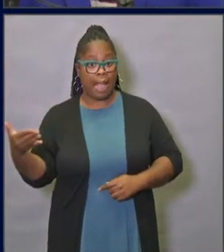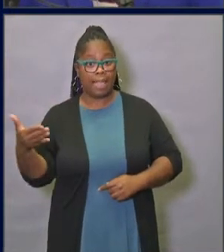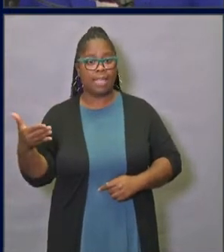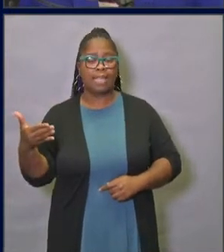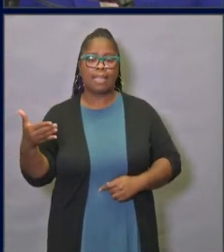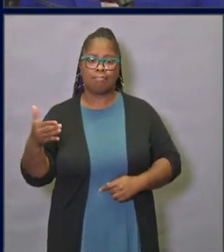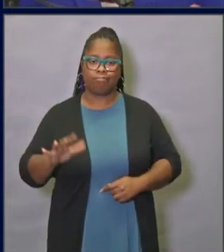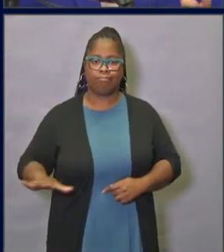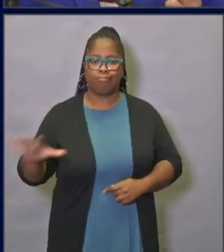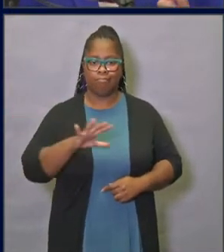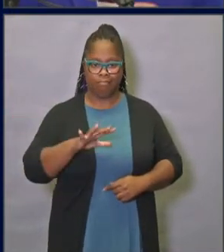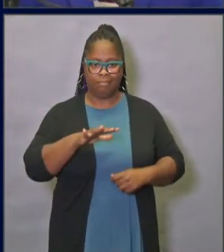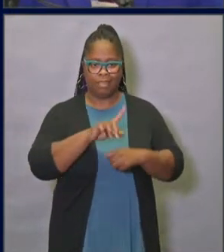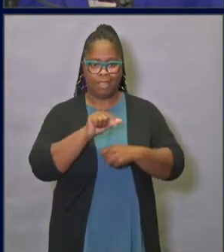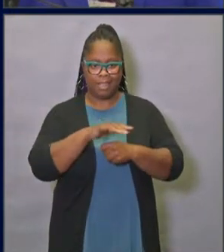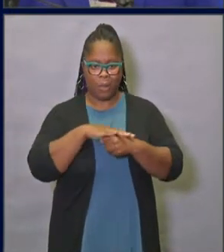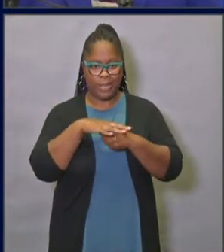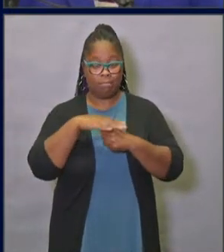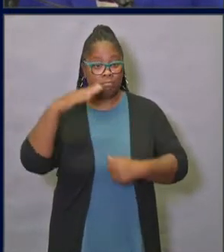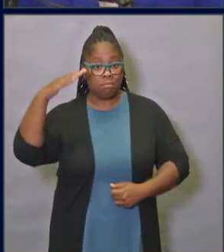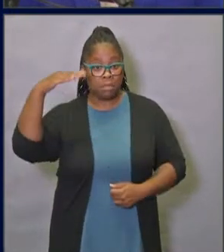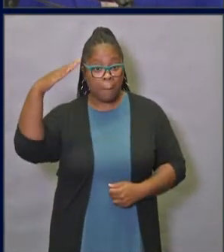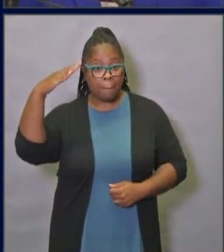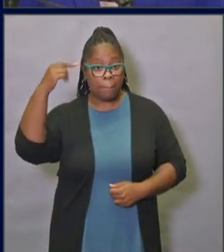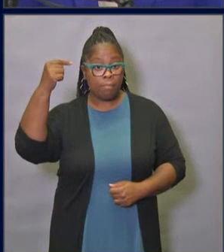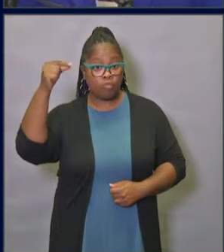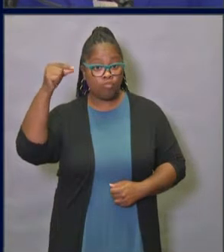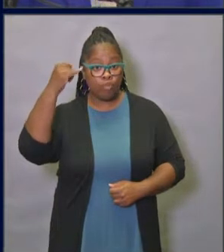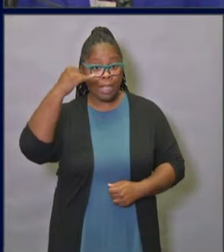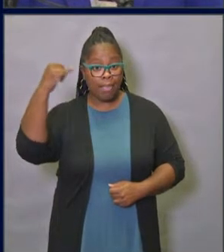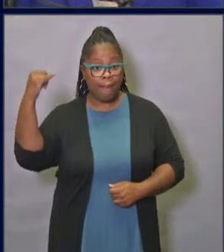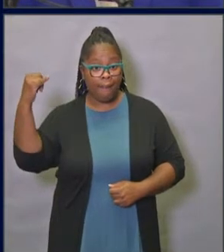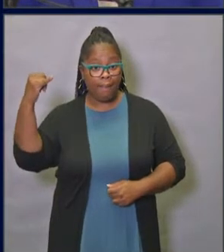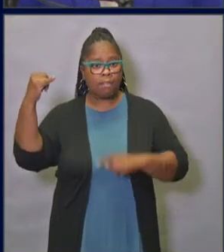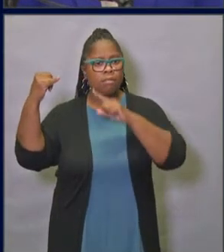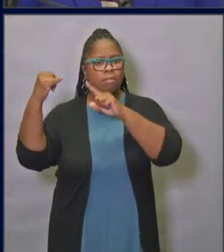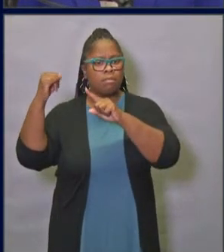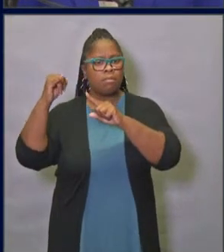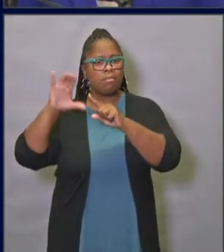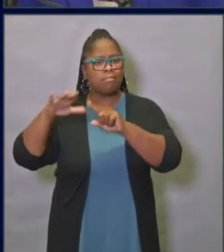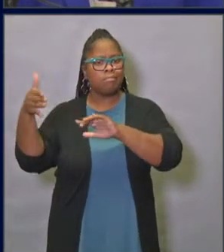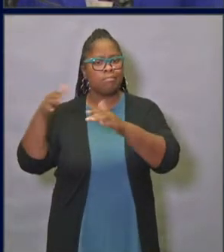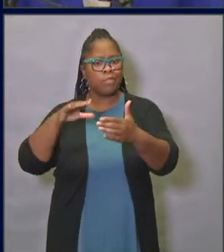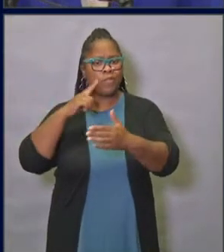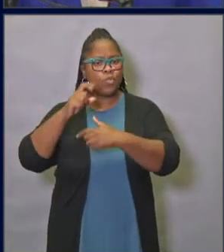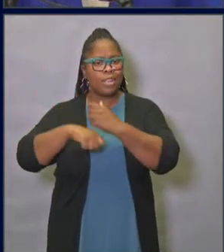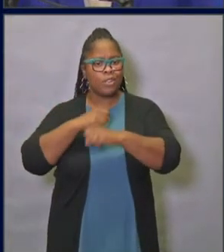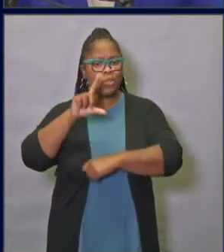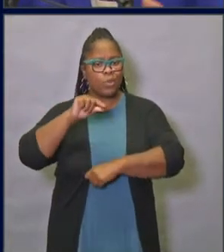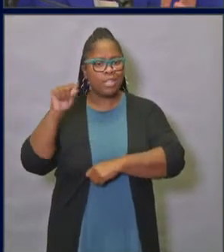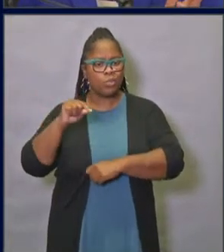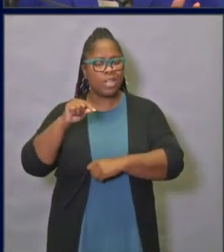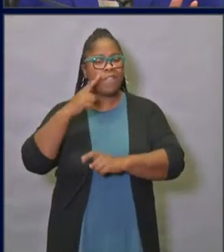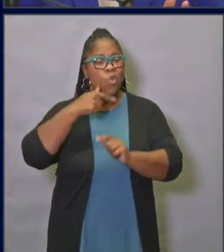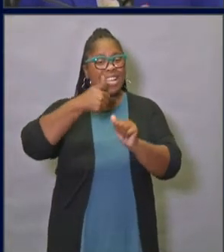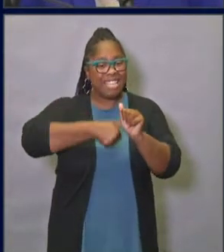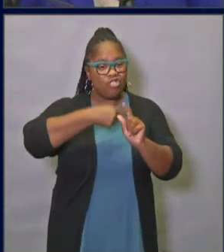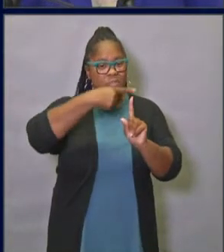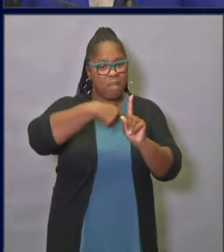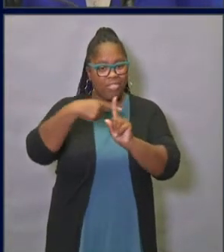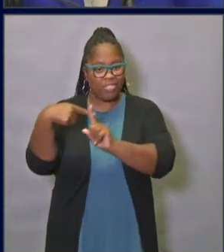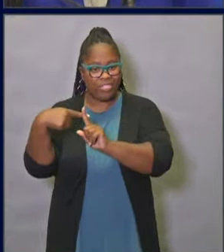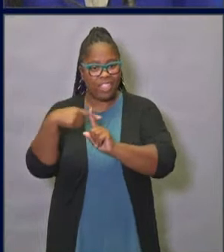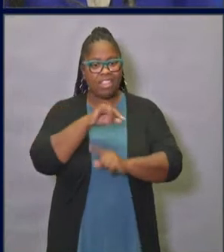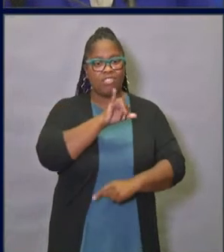county. The green line at the very top of this chart shows mortality for 2020 by month from